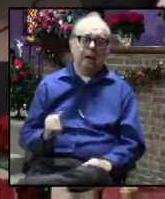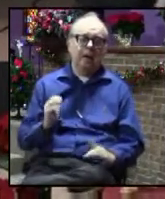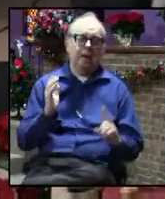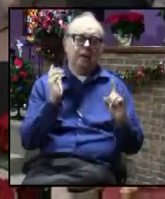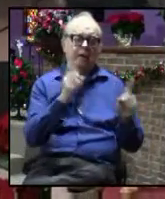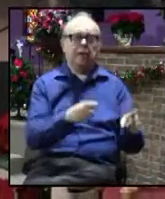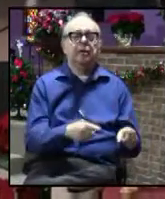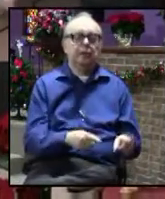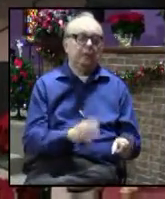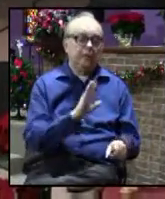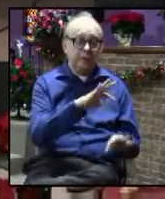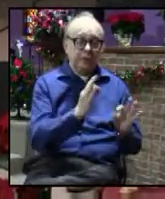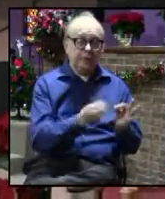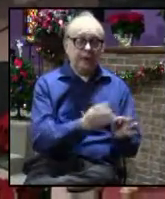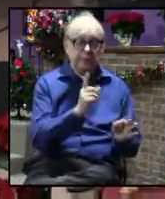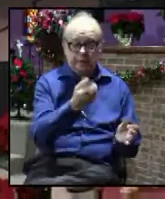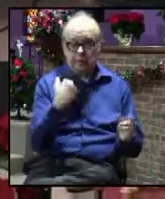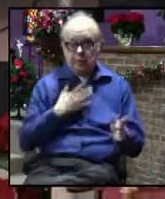go to my in-laws.